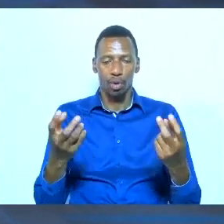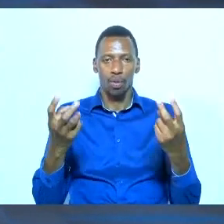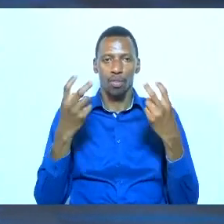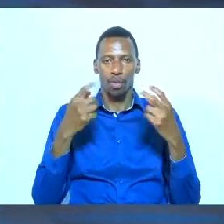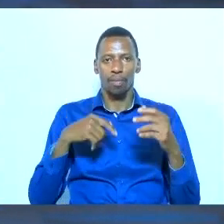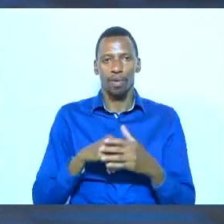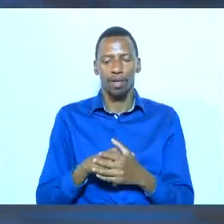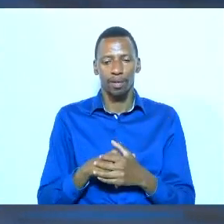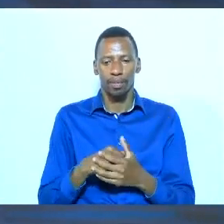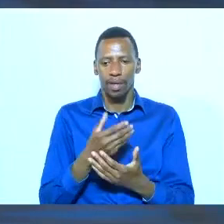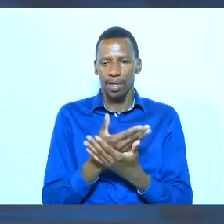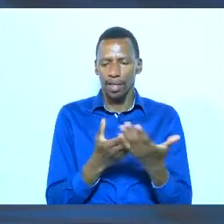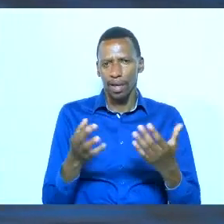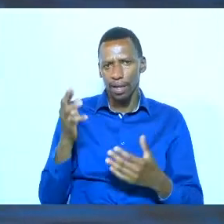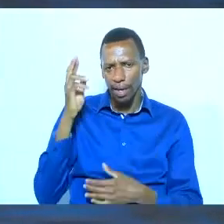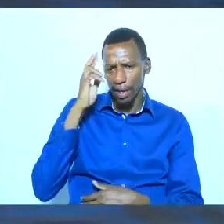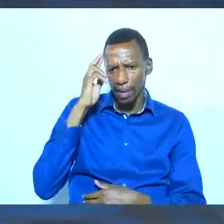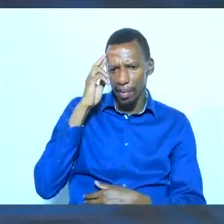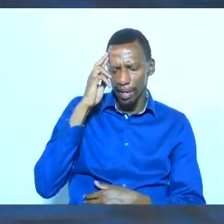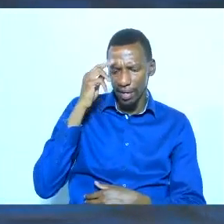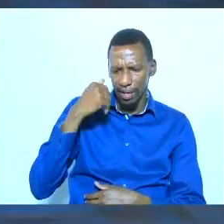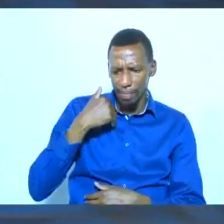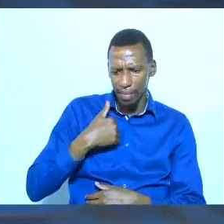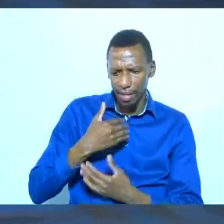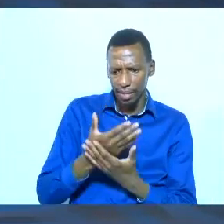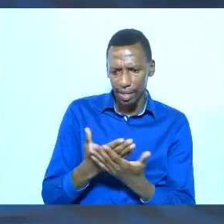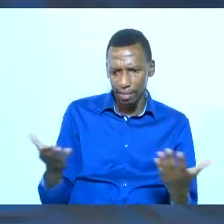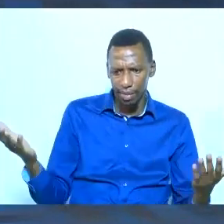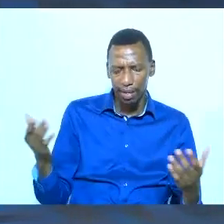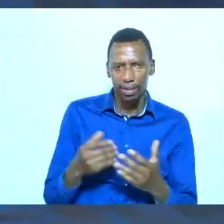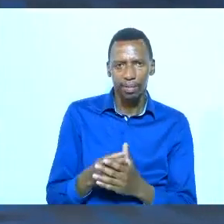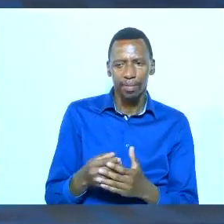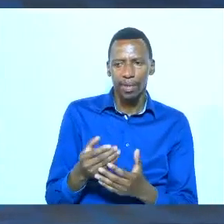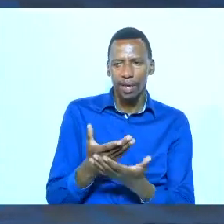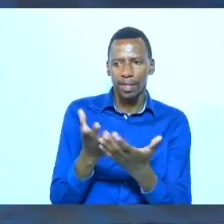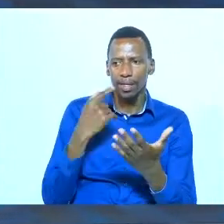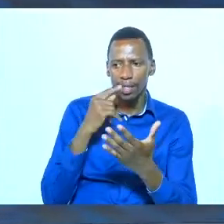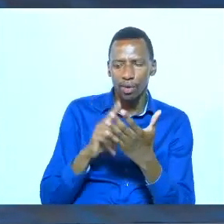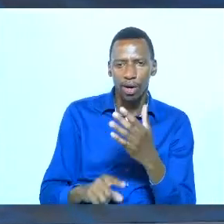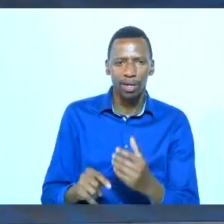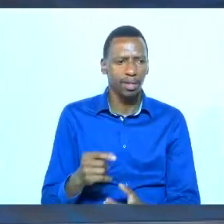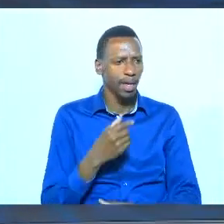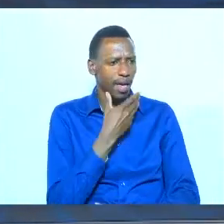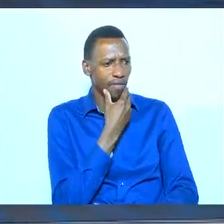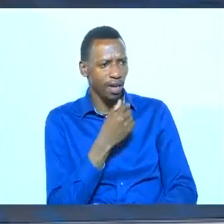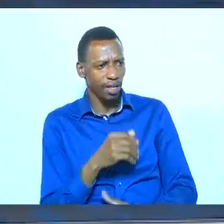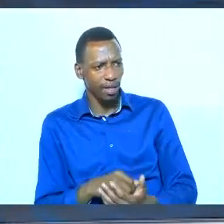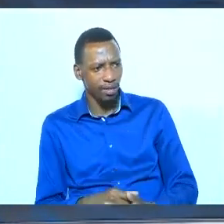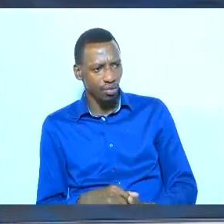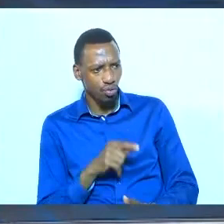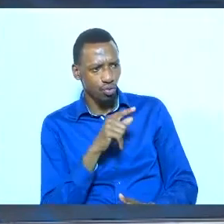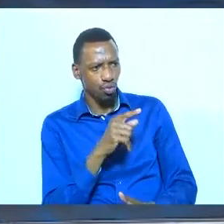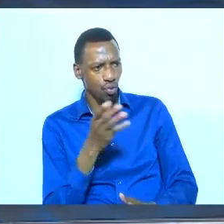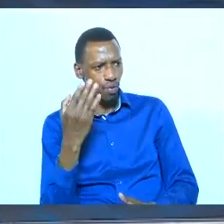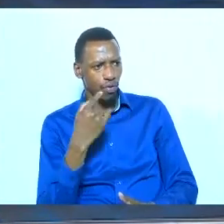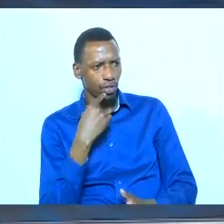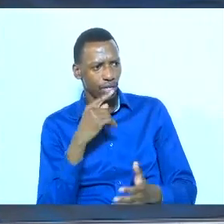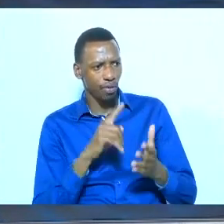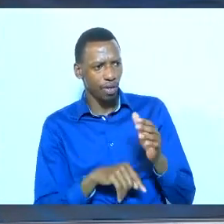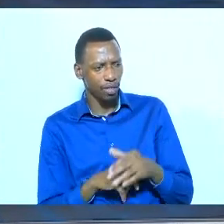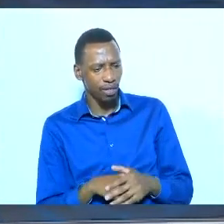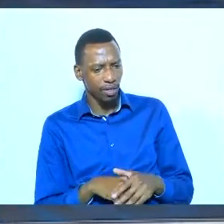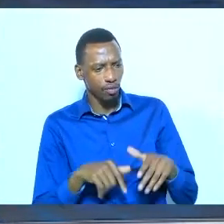they reminded me something. They said, Daddy, you said that